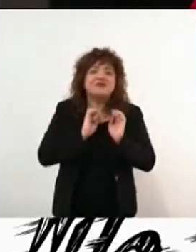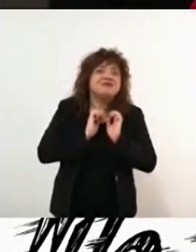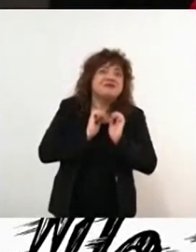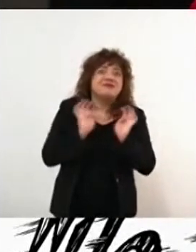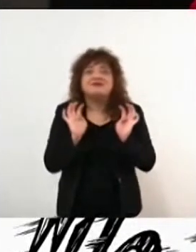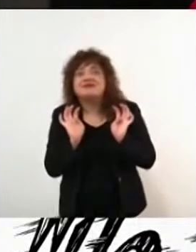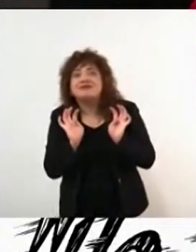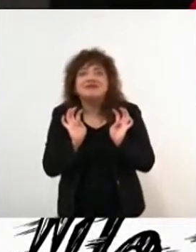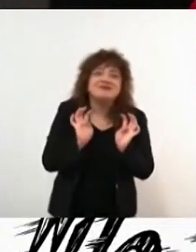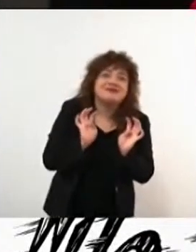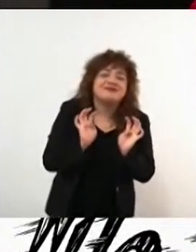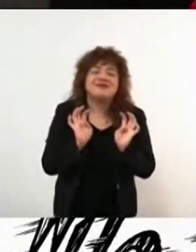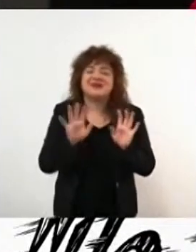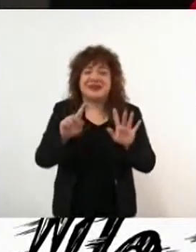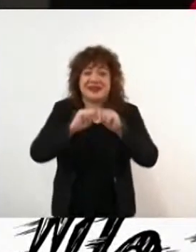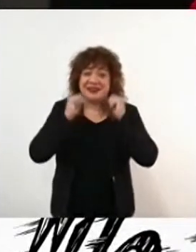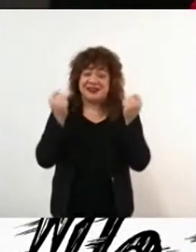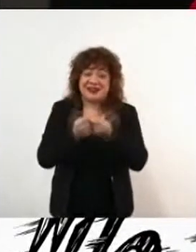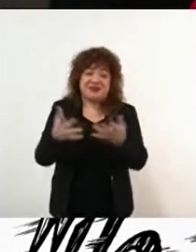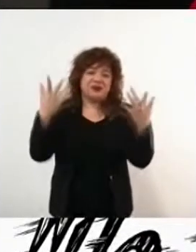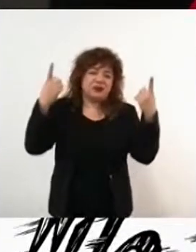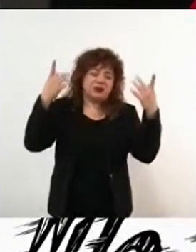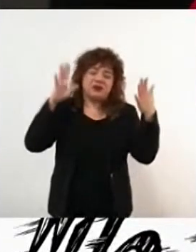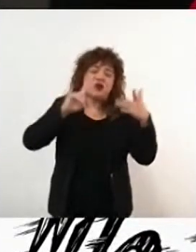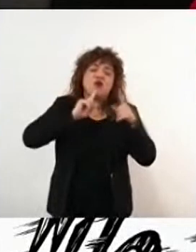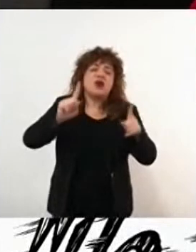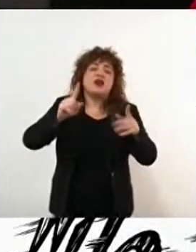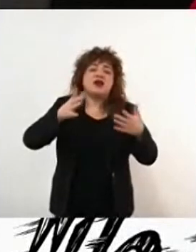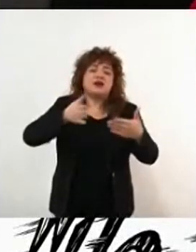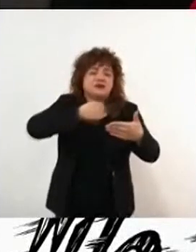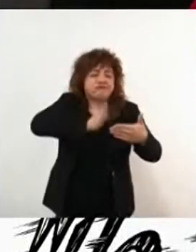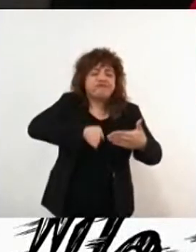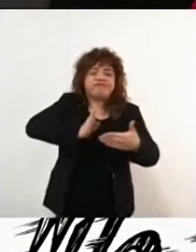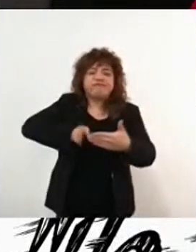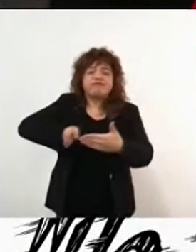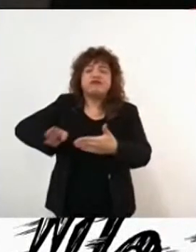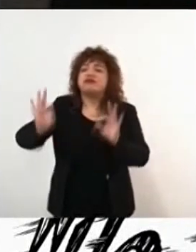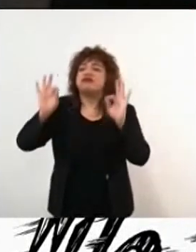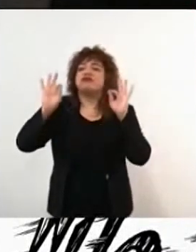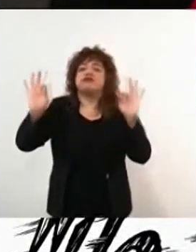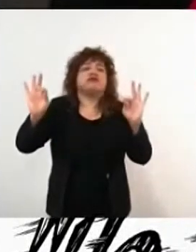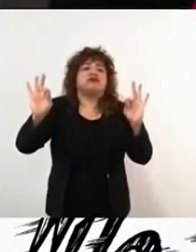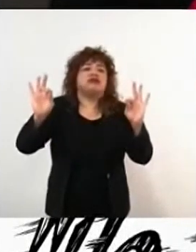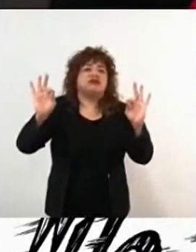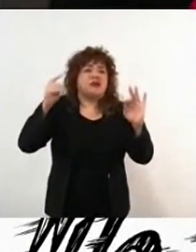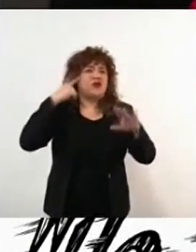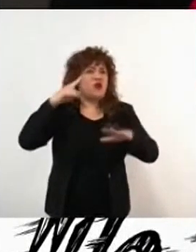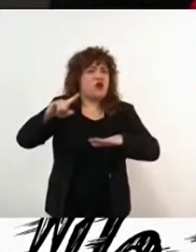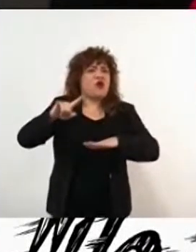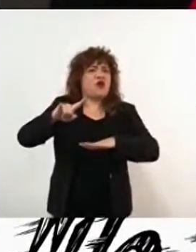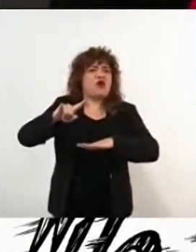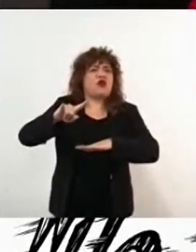team have accomplished. I can't remember whether this is our third flight or fourth flight, but anyway,